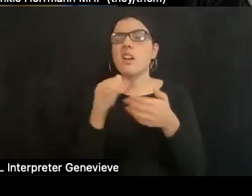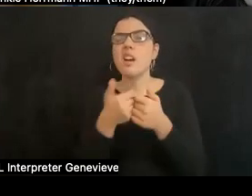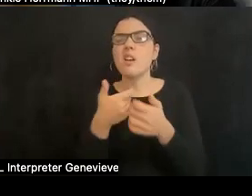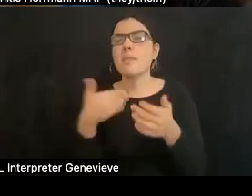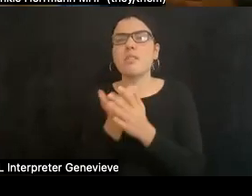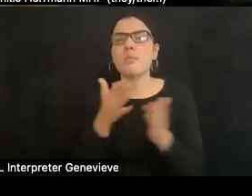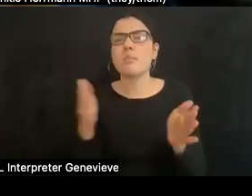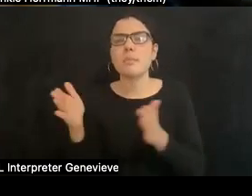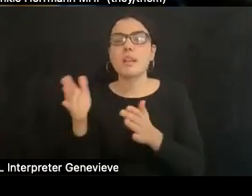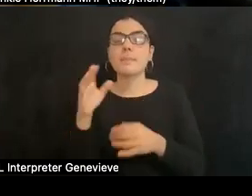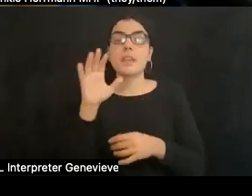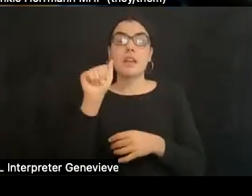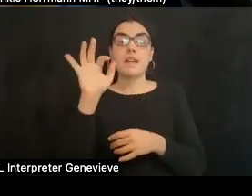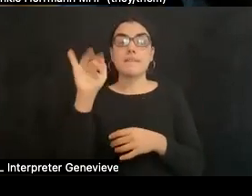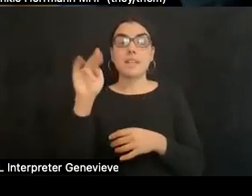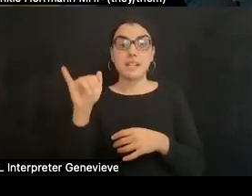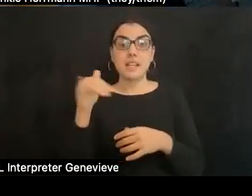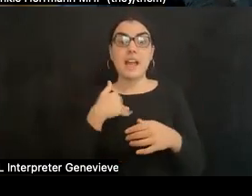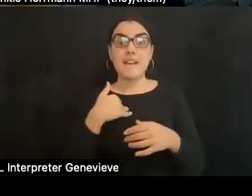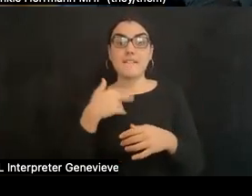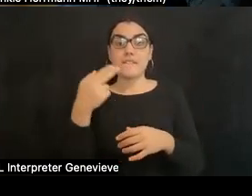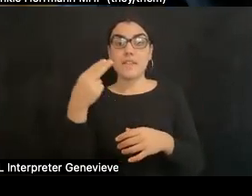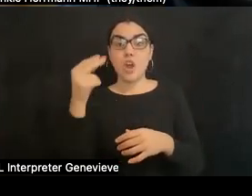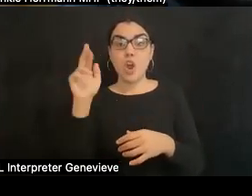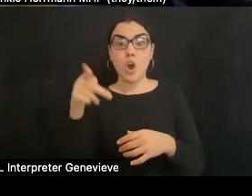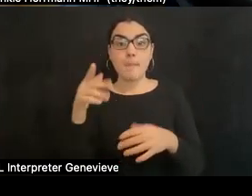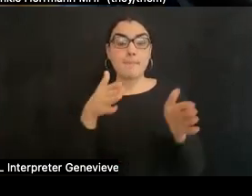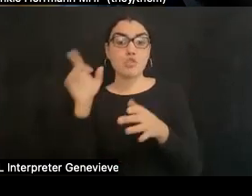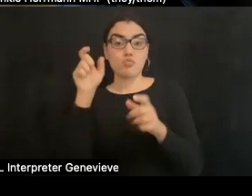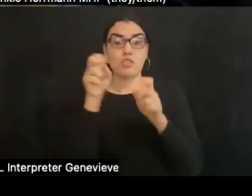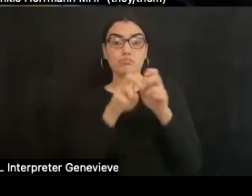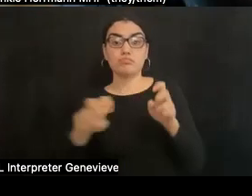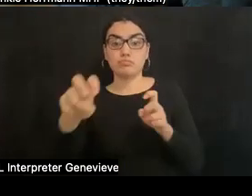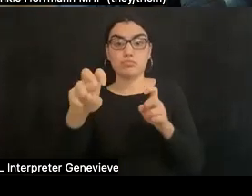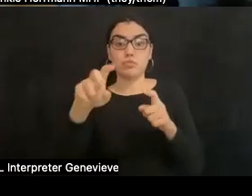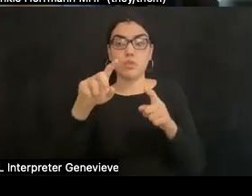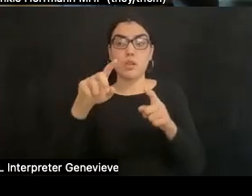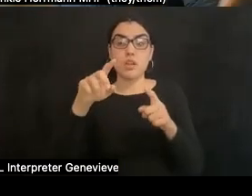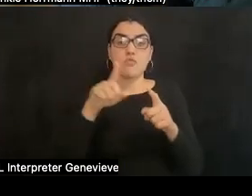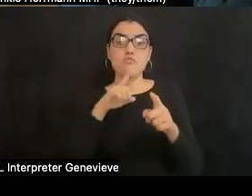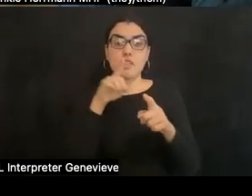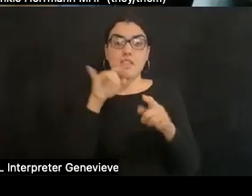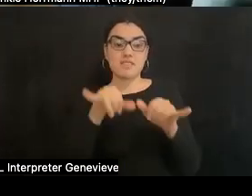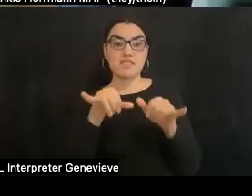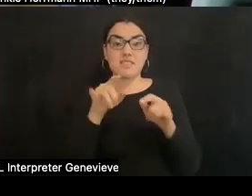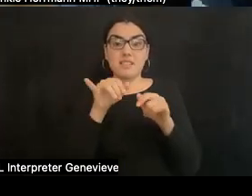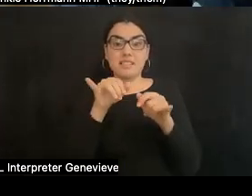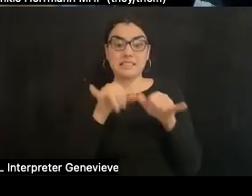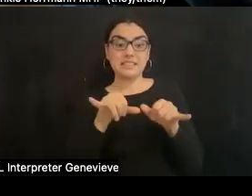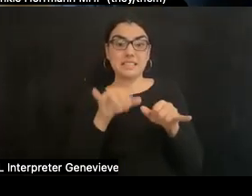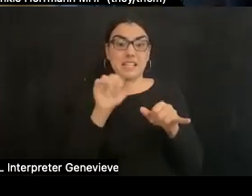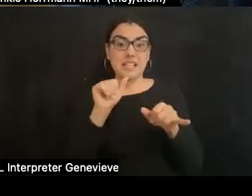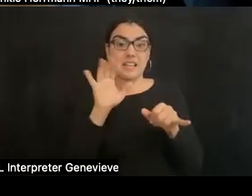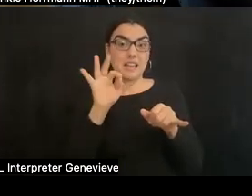has a HARP plan, so you can just transition from your mainstream plan into the HARP plan and stay with Affinity as the administrator